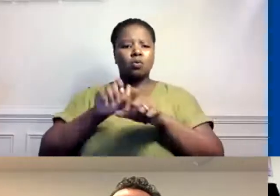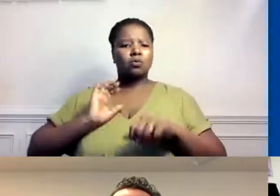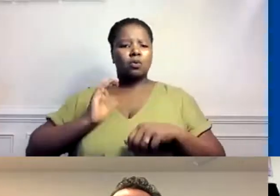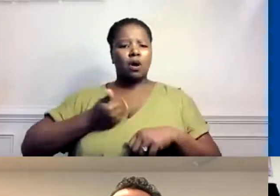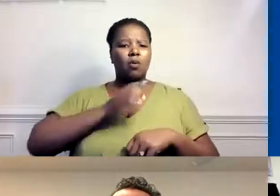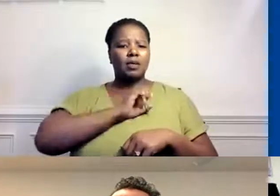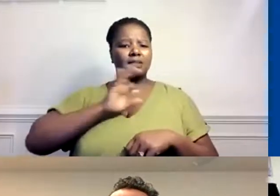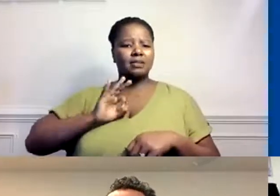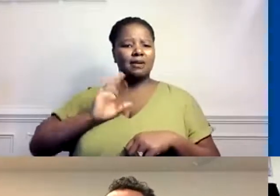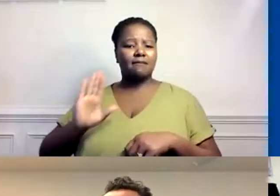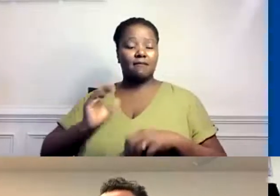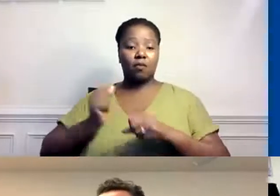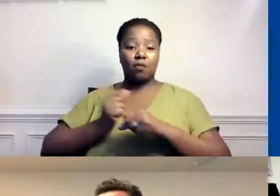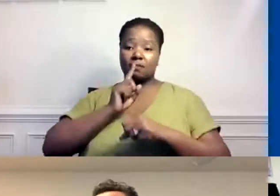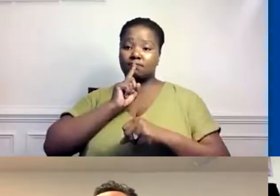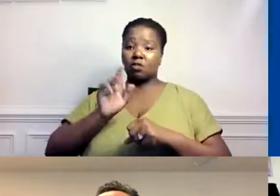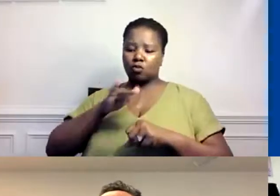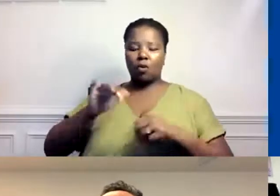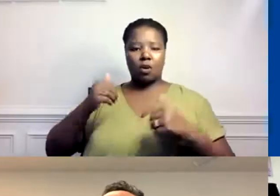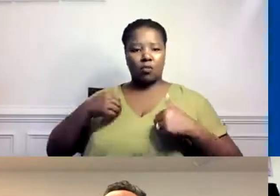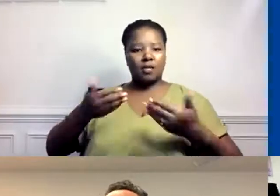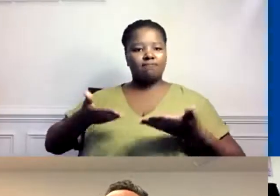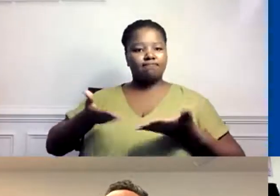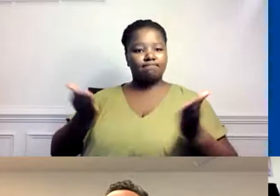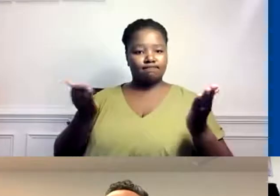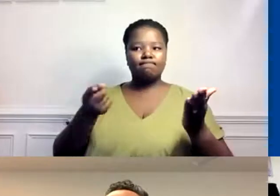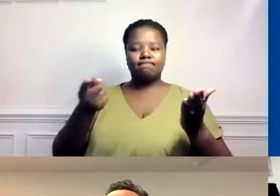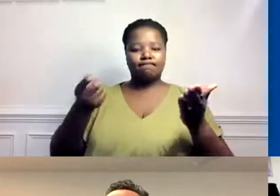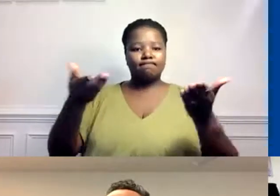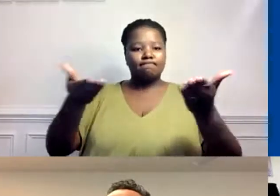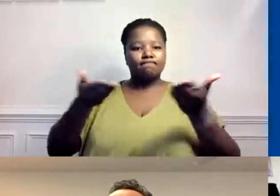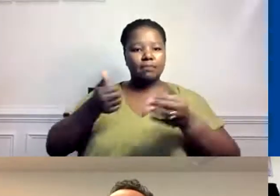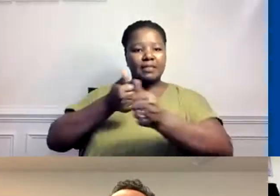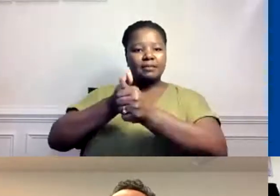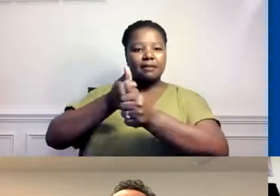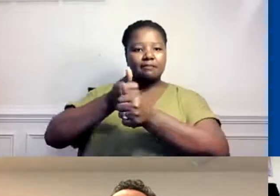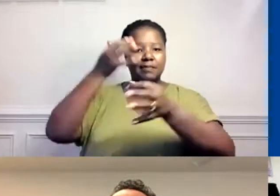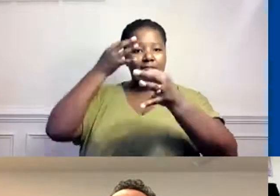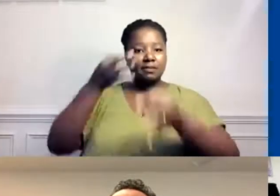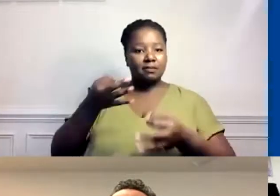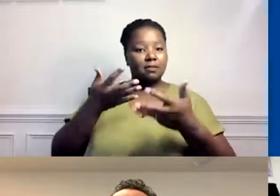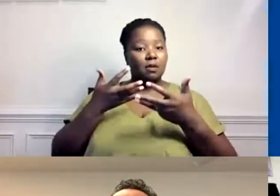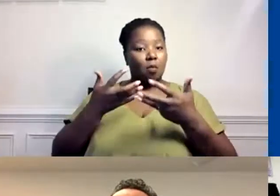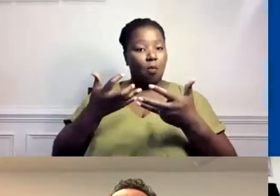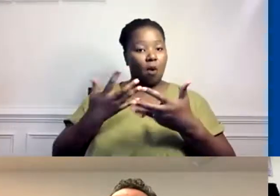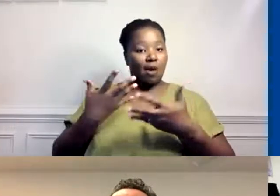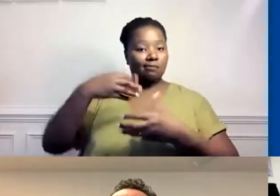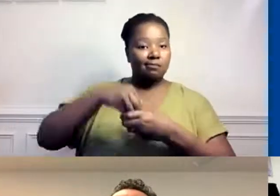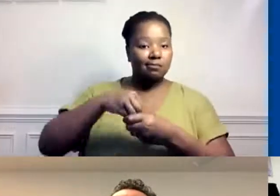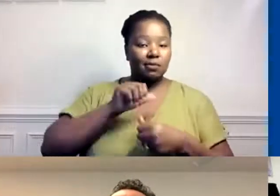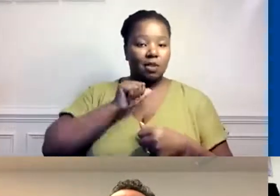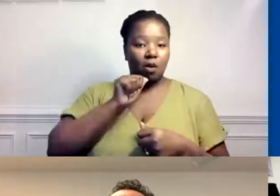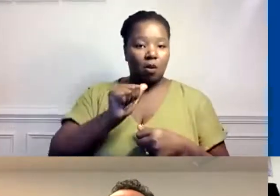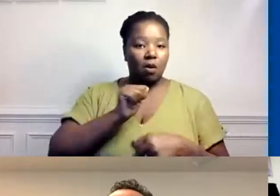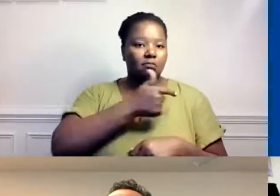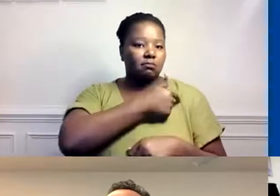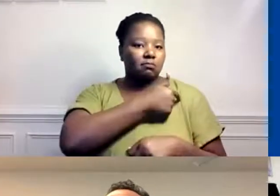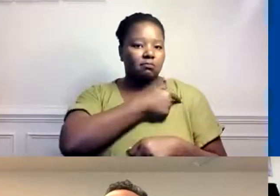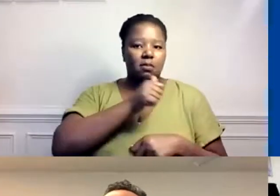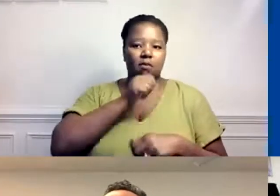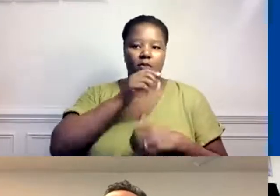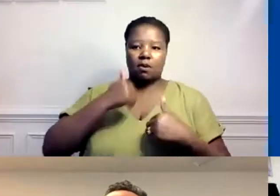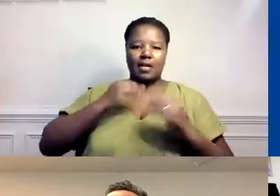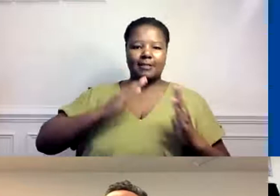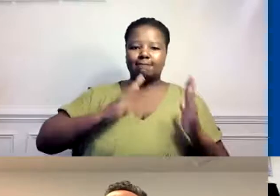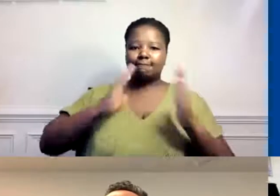we're allowing people to come to their own conclusion and supporting them in whatever way that they need, whether it be time off because they're not feeling well